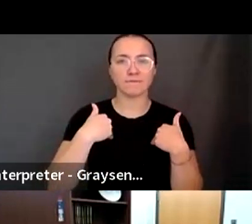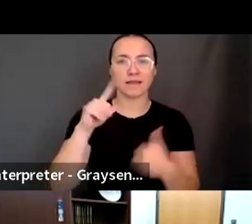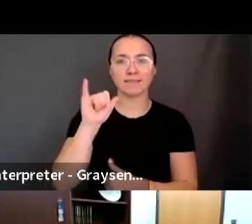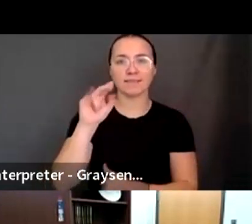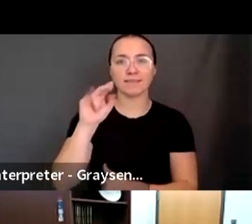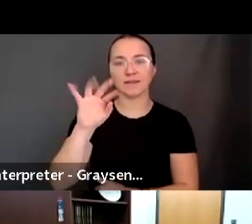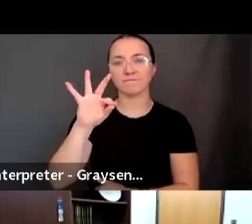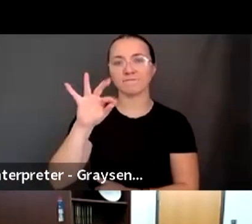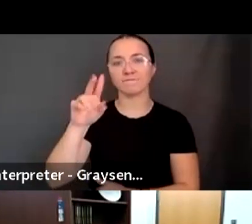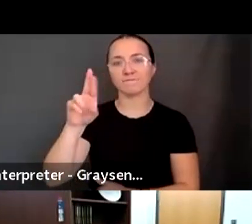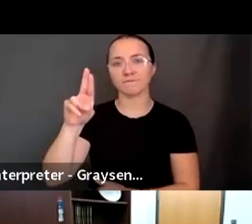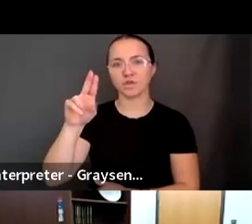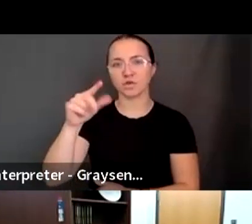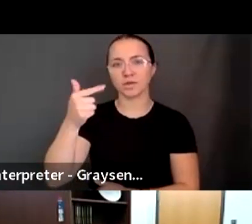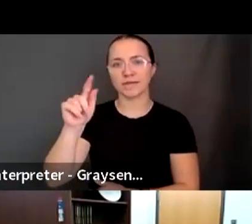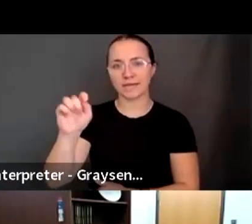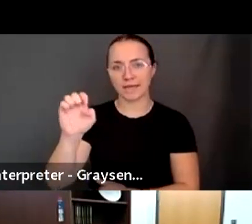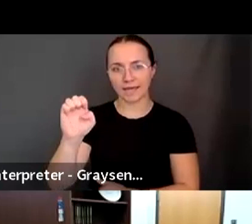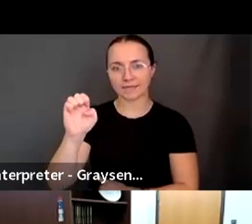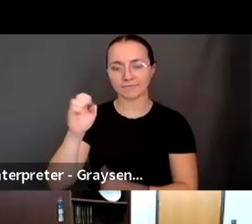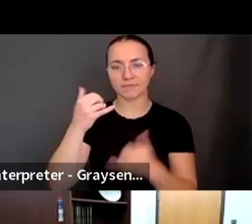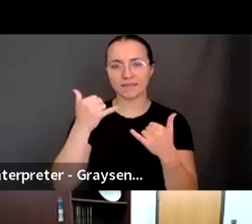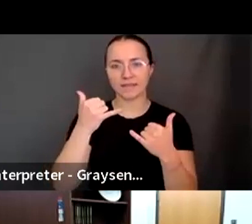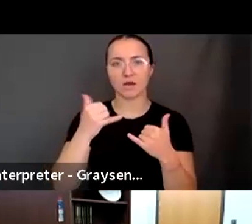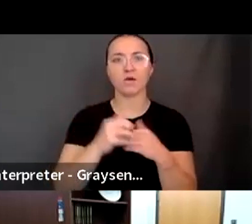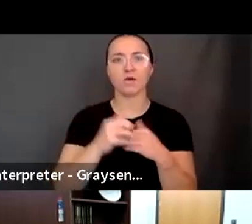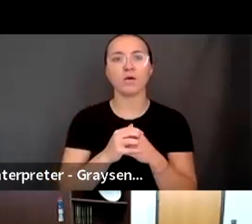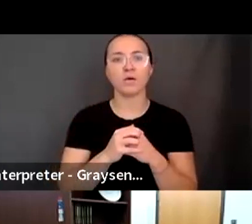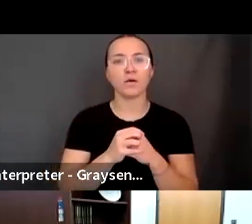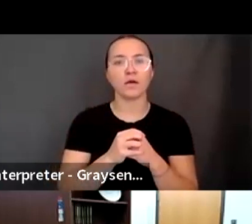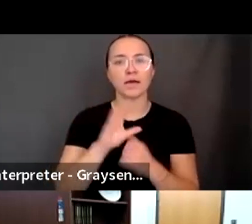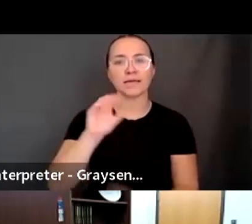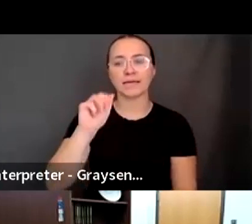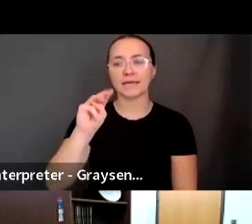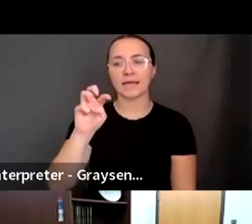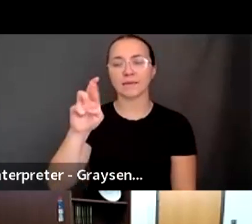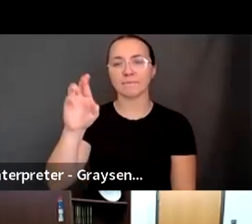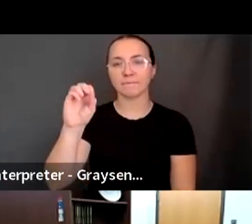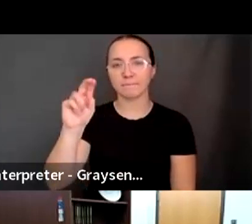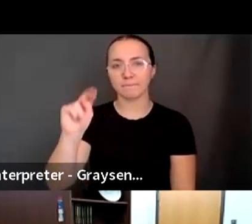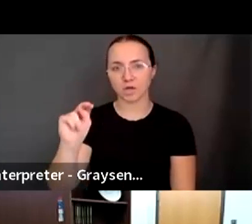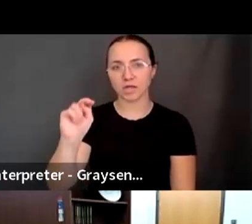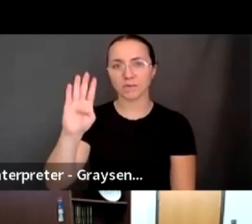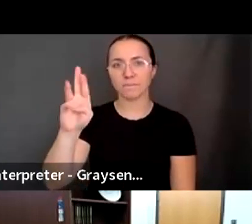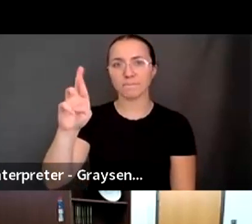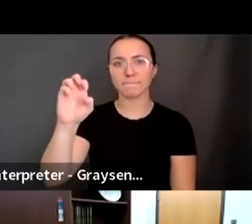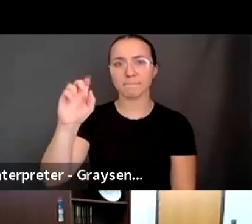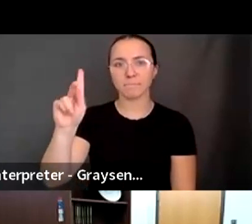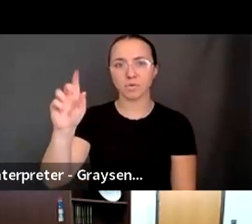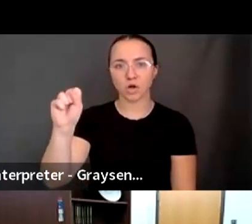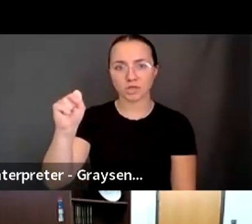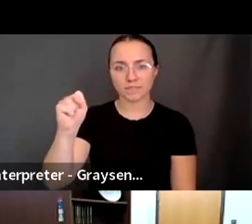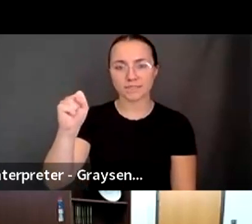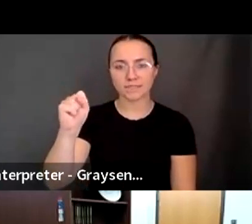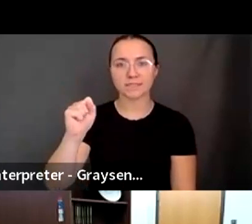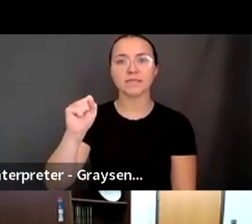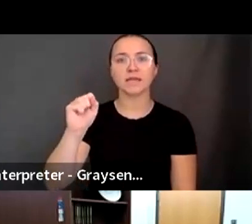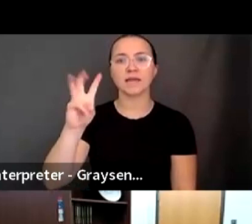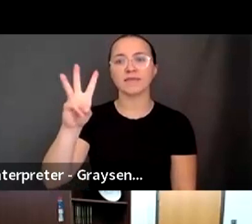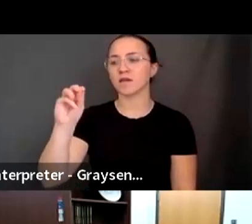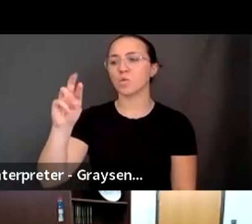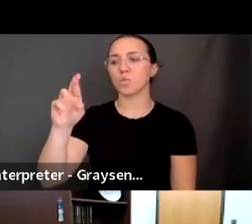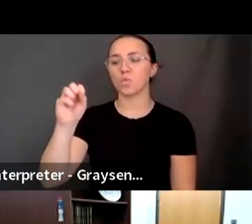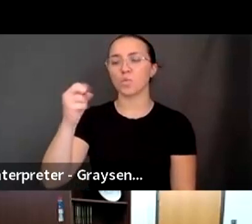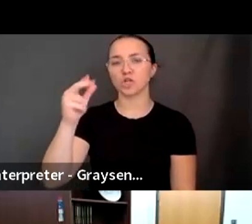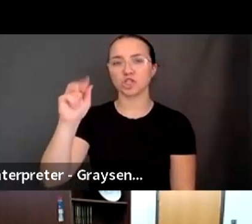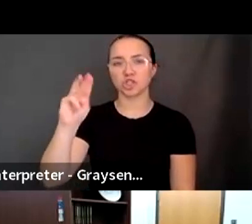current seat A. Cameron Brooks and Darren Worsham. We also have candidates for